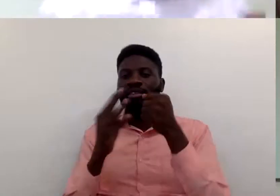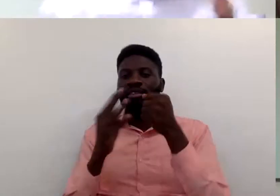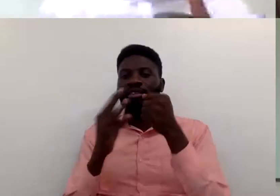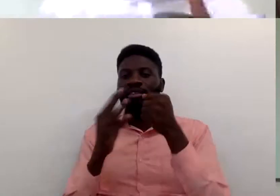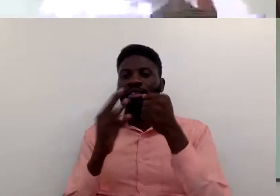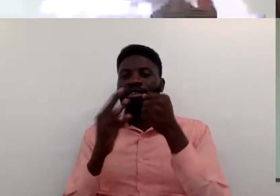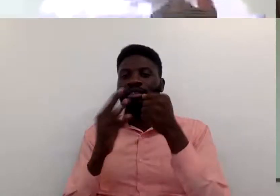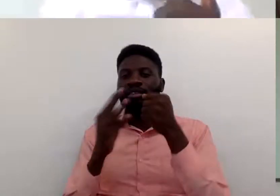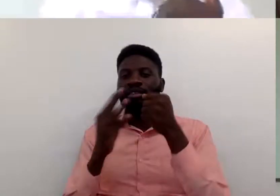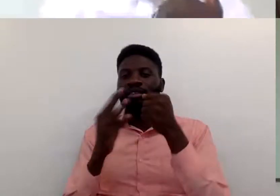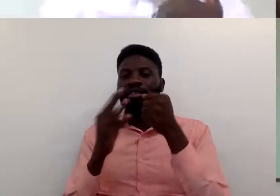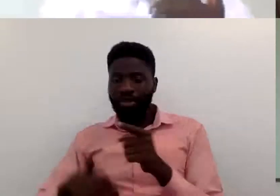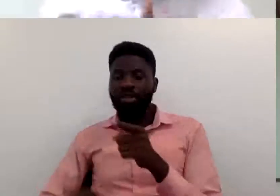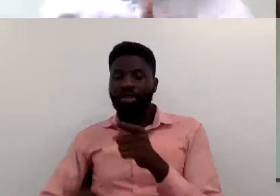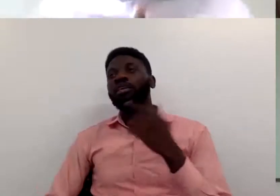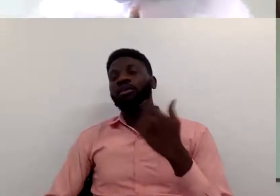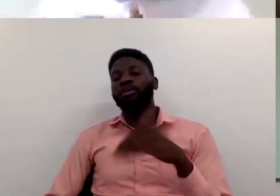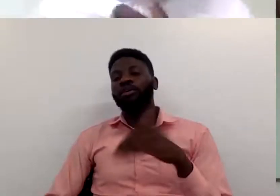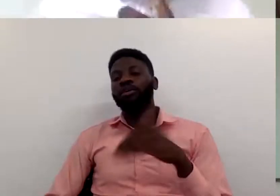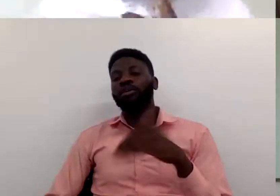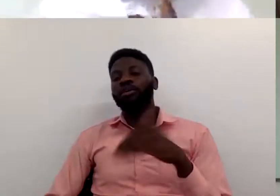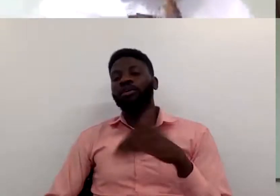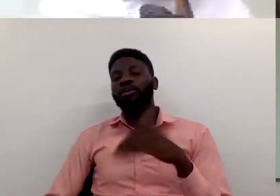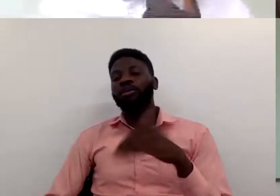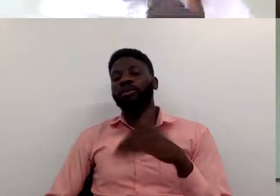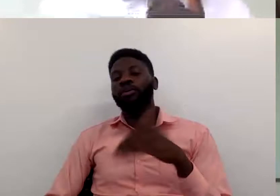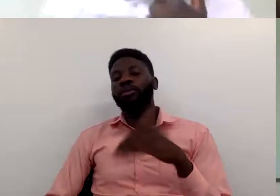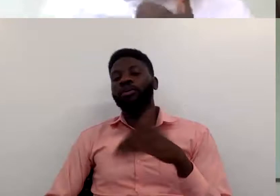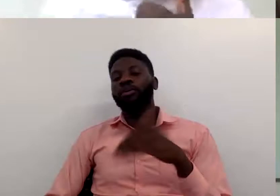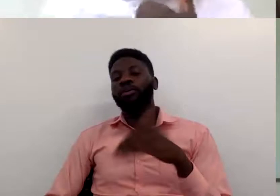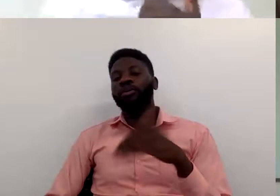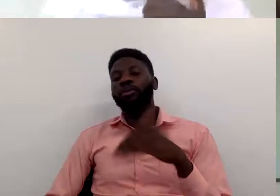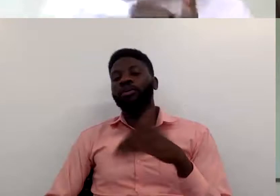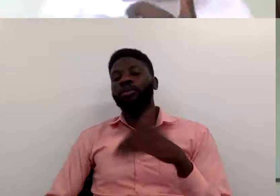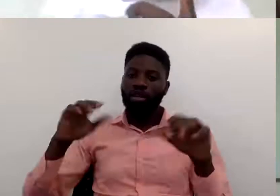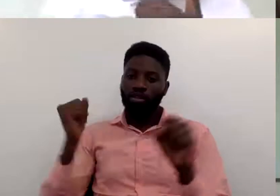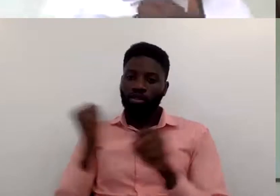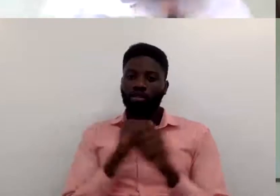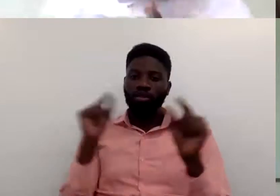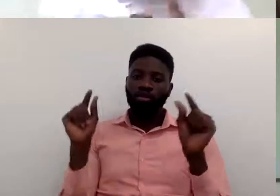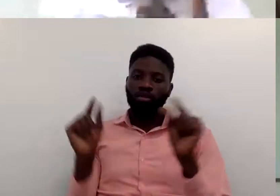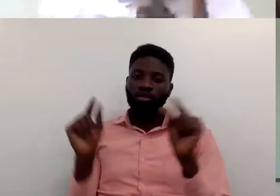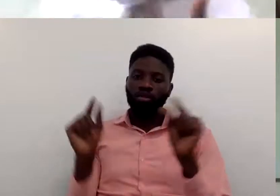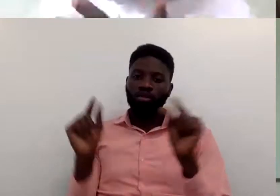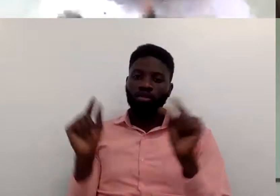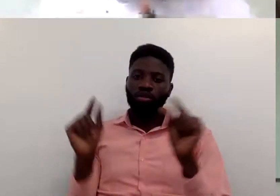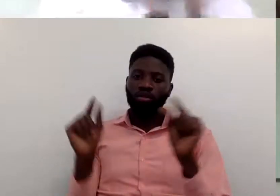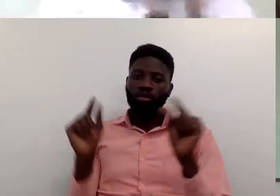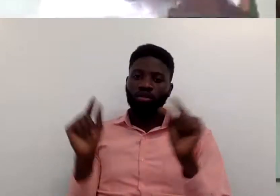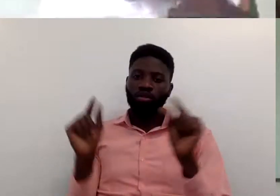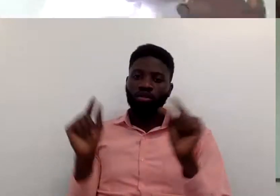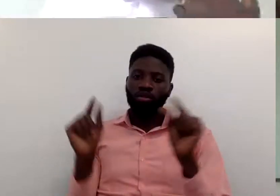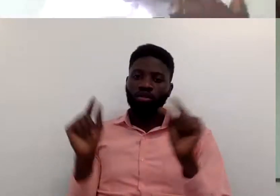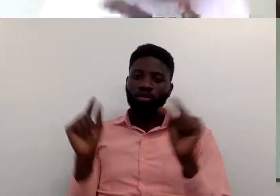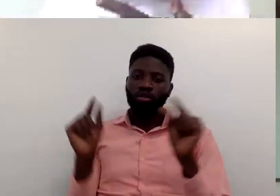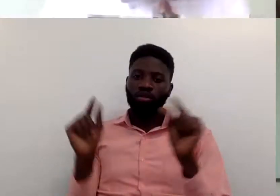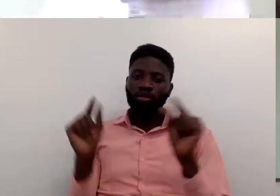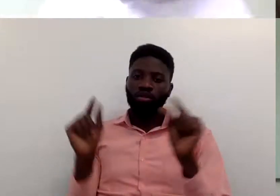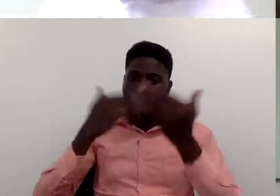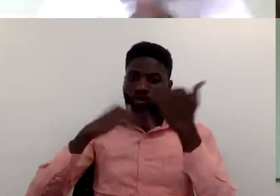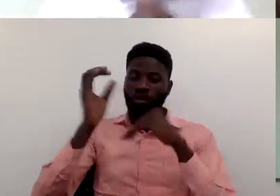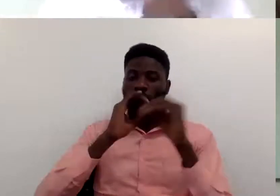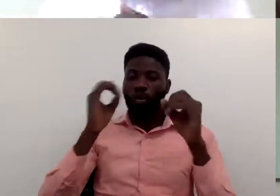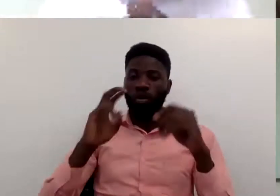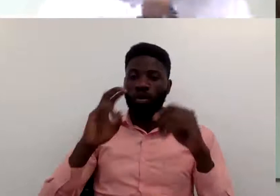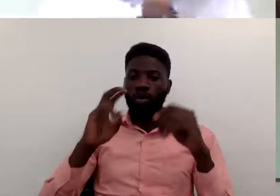Arts. And it was so marketable that some people were never even done with campus. By the time you are in second